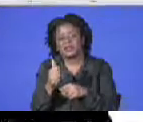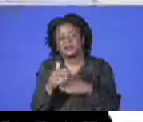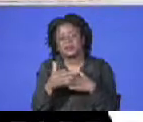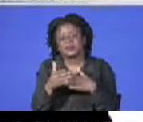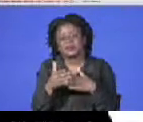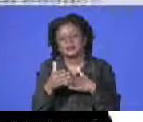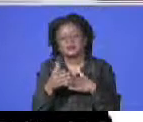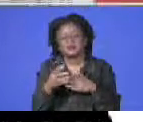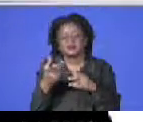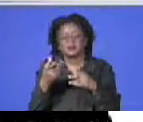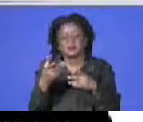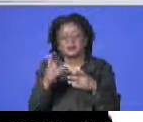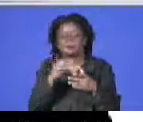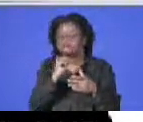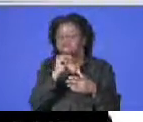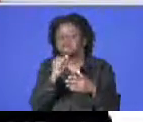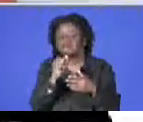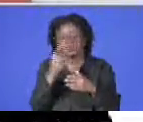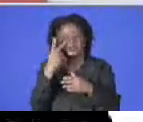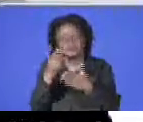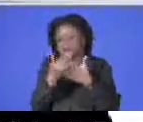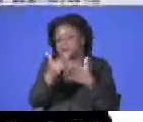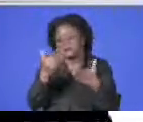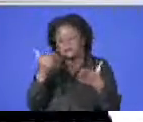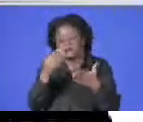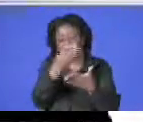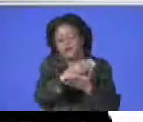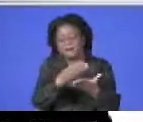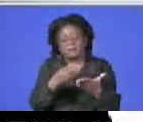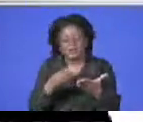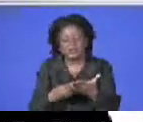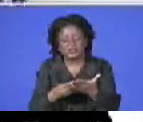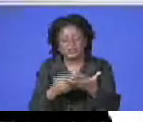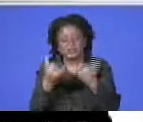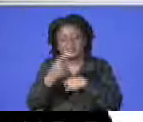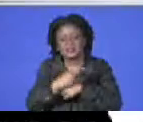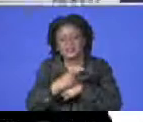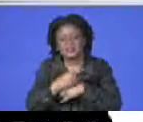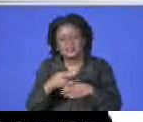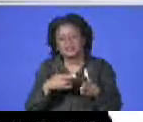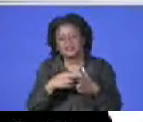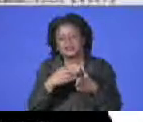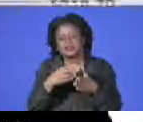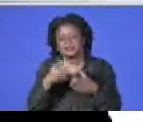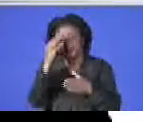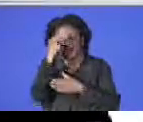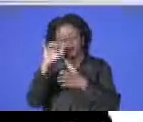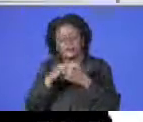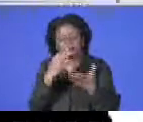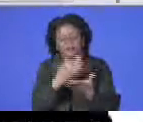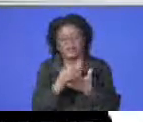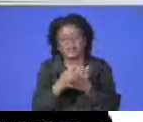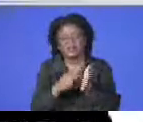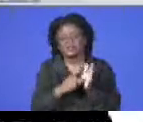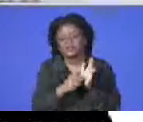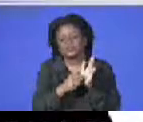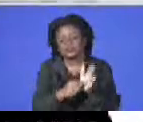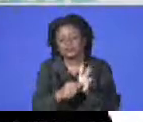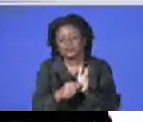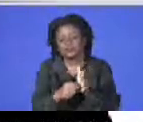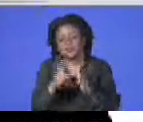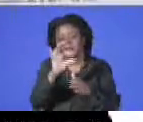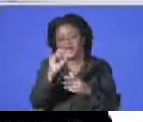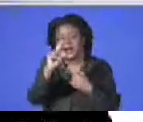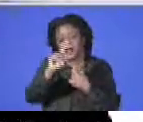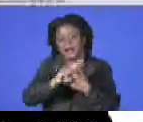navigate a successful recovery. Today, the Ministry of Finance released a nine-month fiscal snapshot and budget performance report for